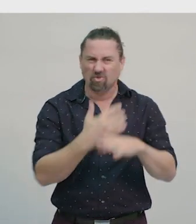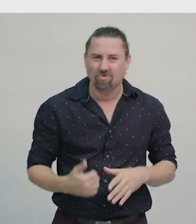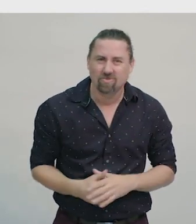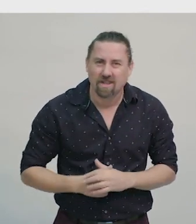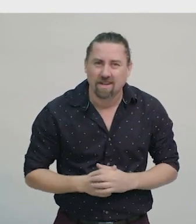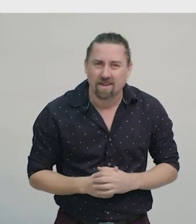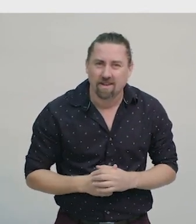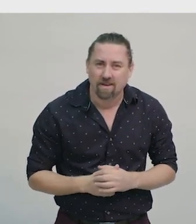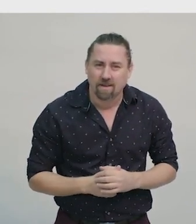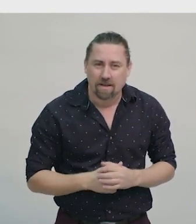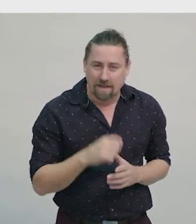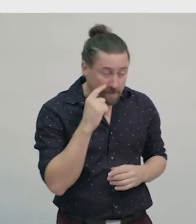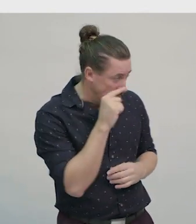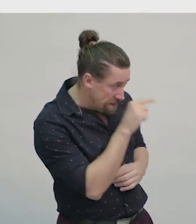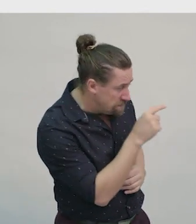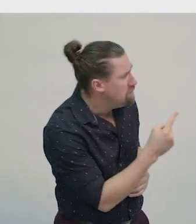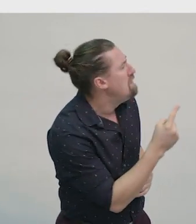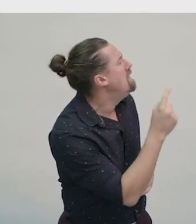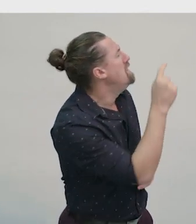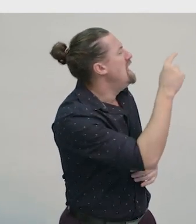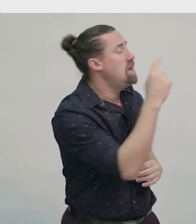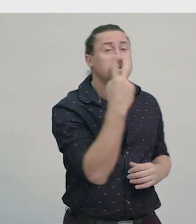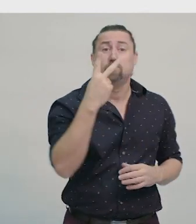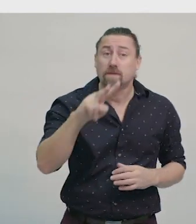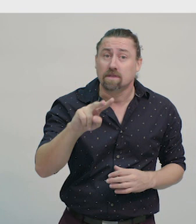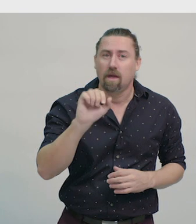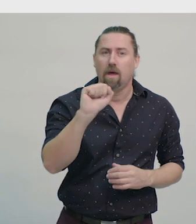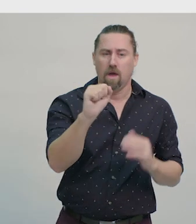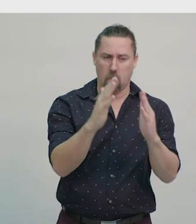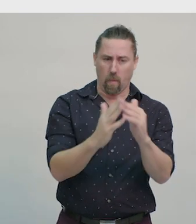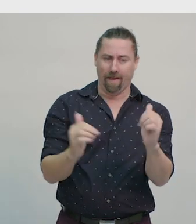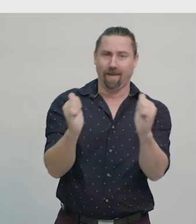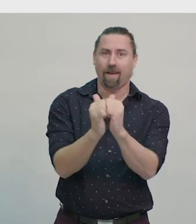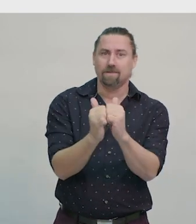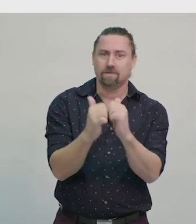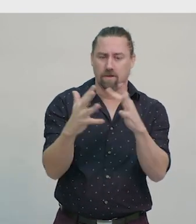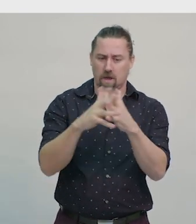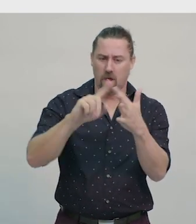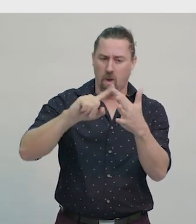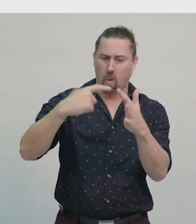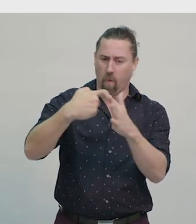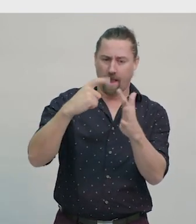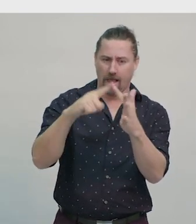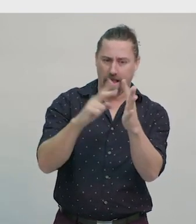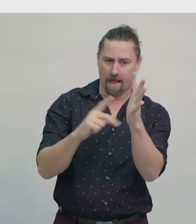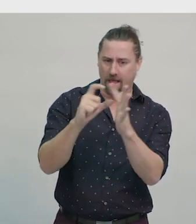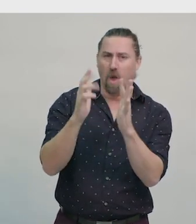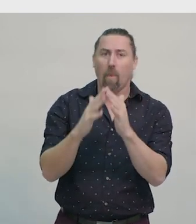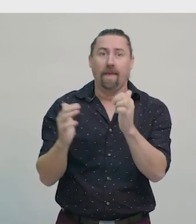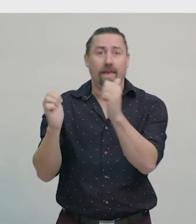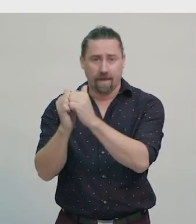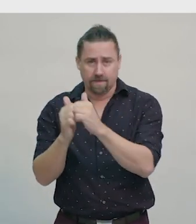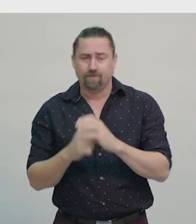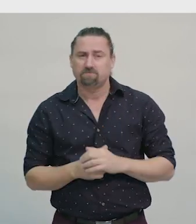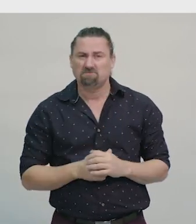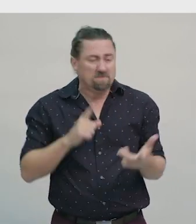By looking up the columns, I see the 20th is on a weekend. If I didn't write down the special